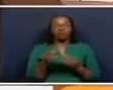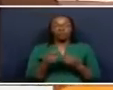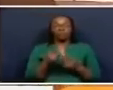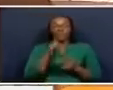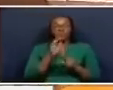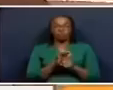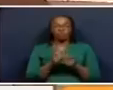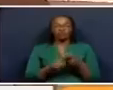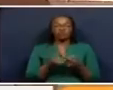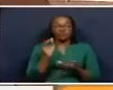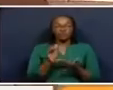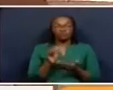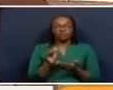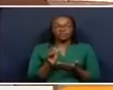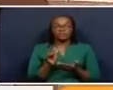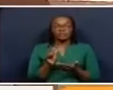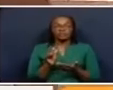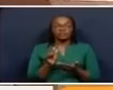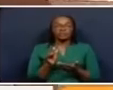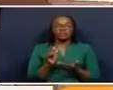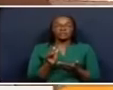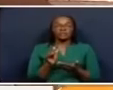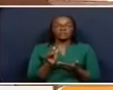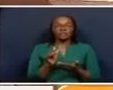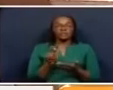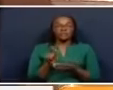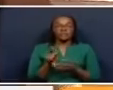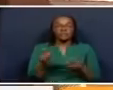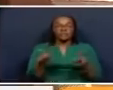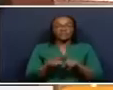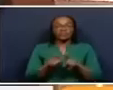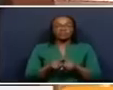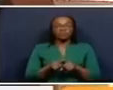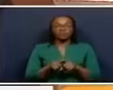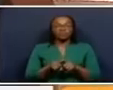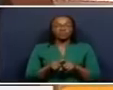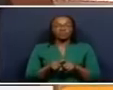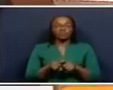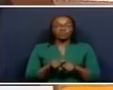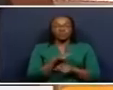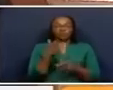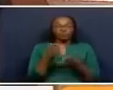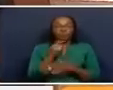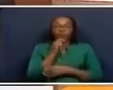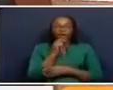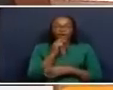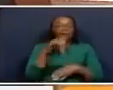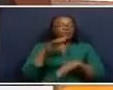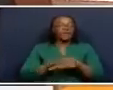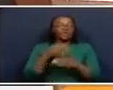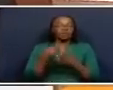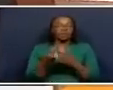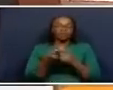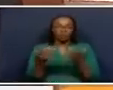it promises a significant number of projects. And you think to yourself, where are you going to get the funds to do those projects? You either have to tax people